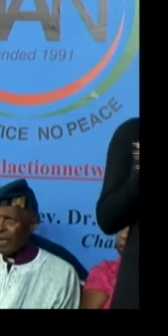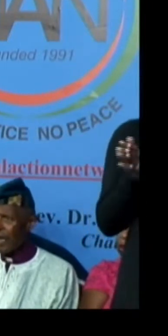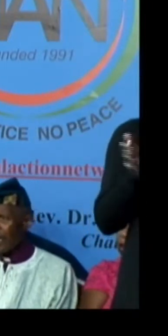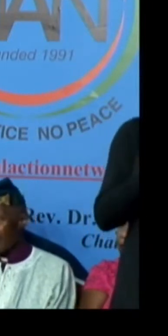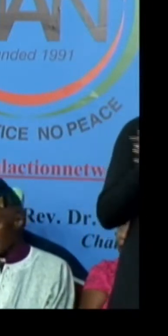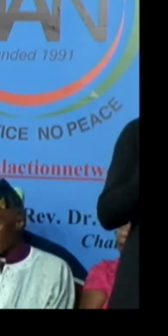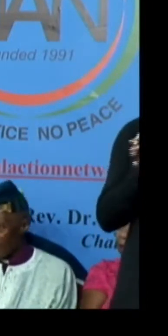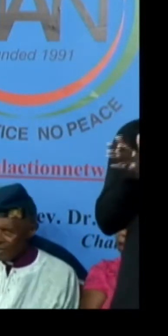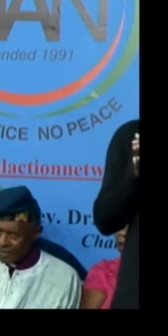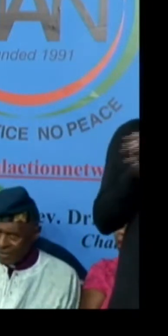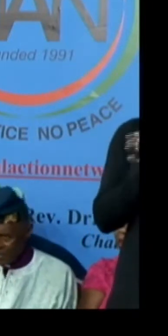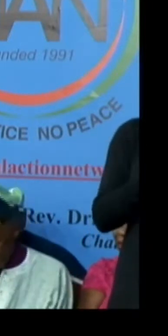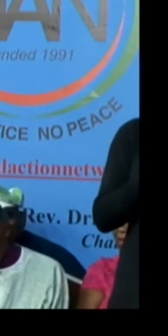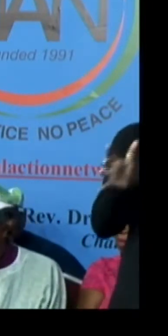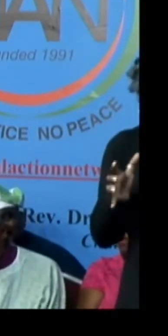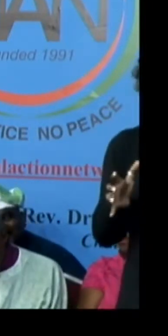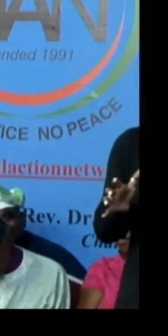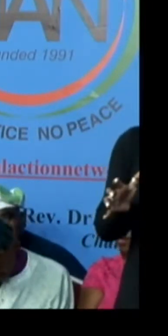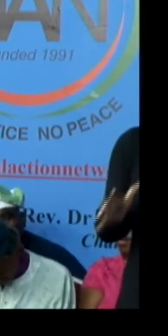too.